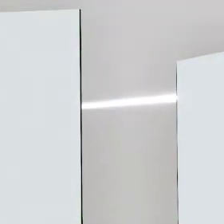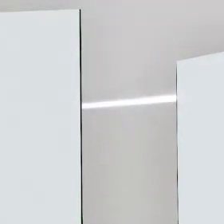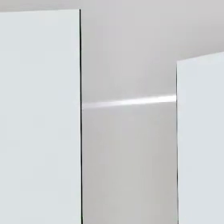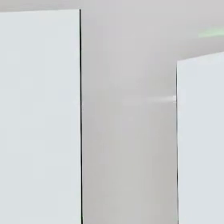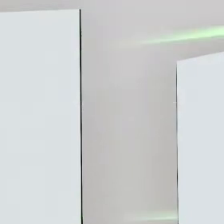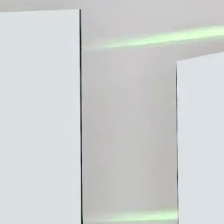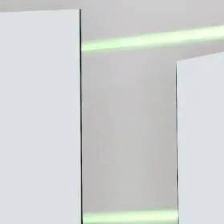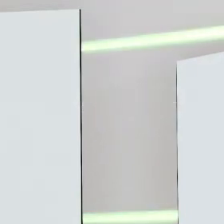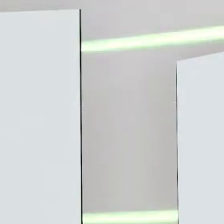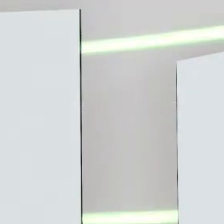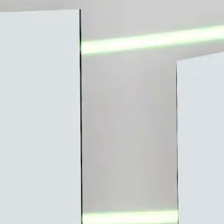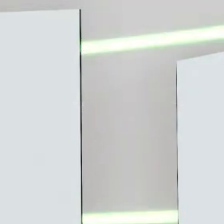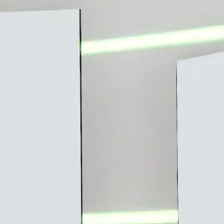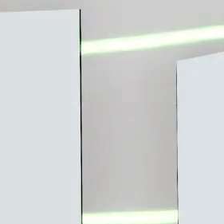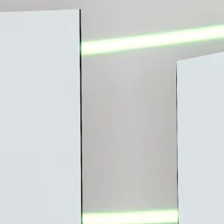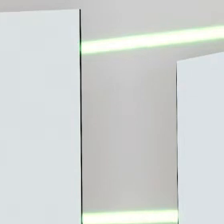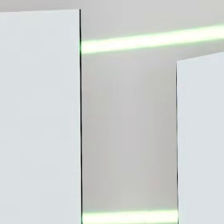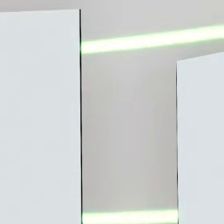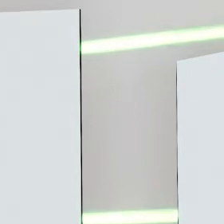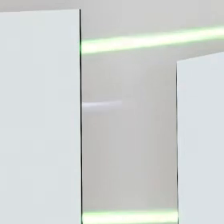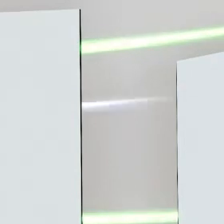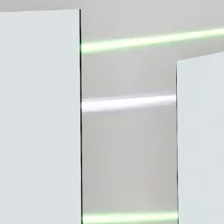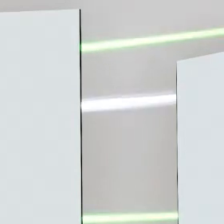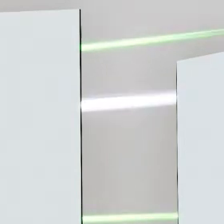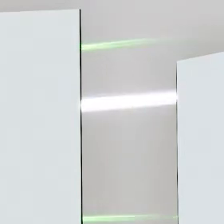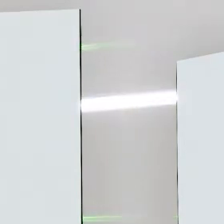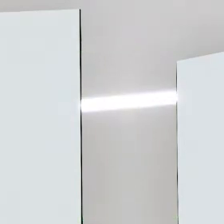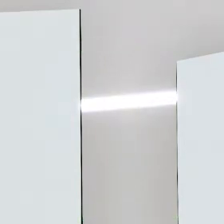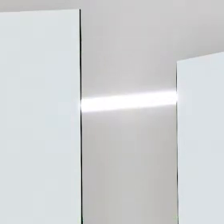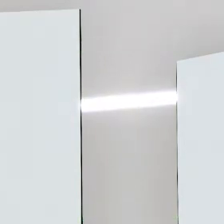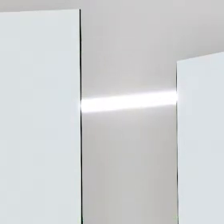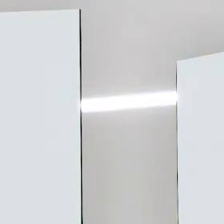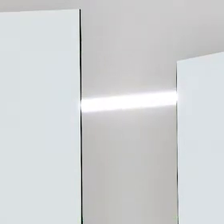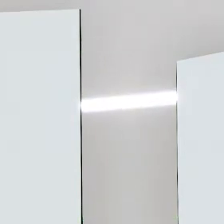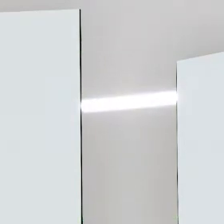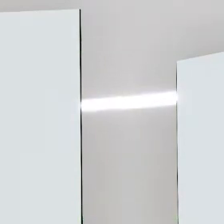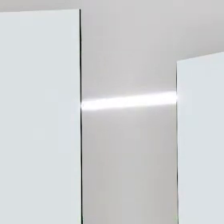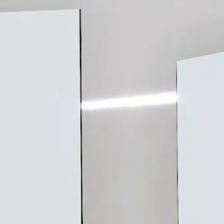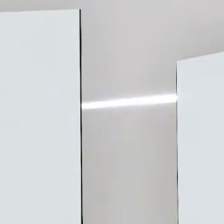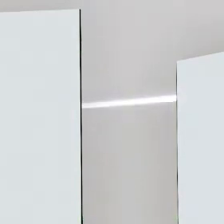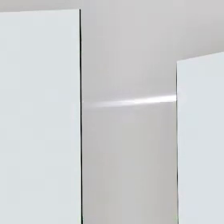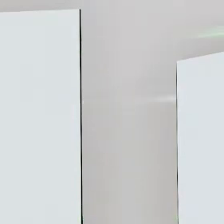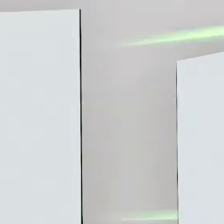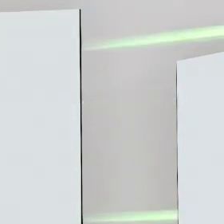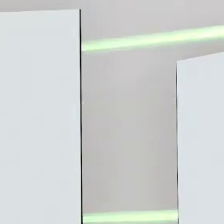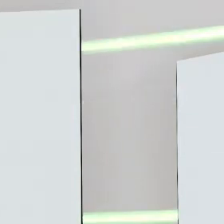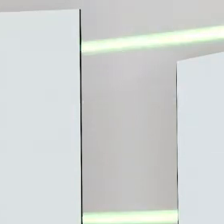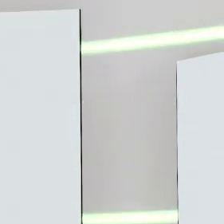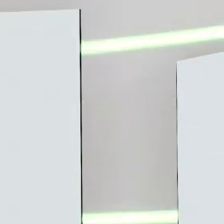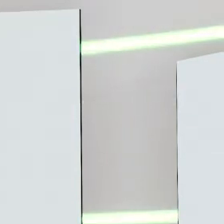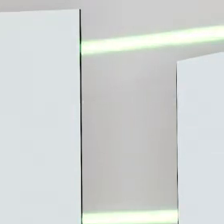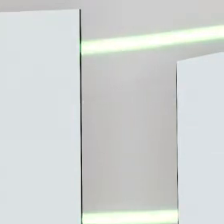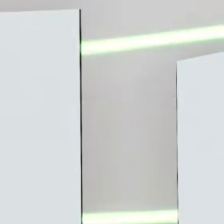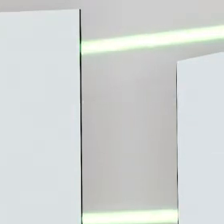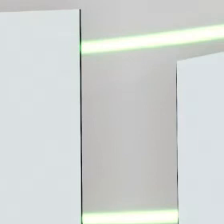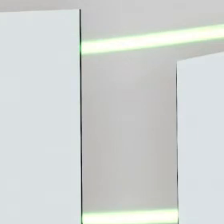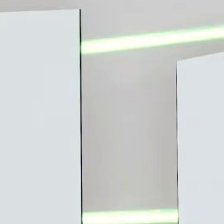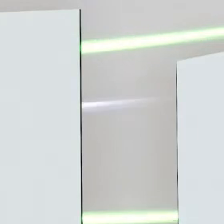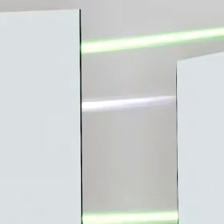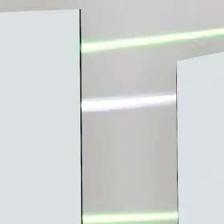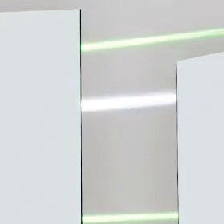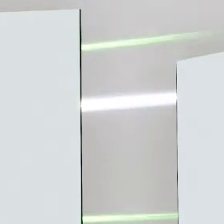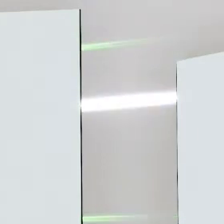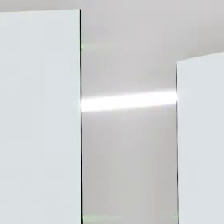Our goal is to help these change makers to scale their impact and to change systems for the better.